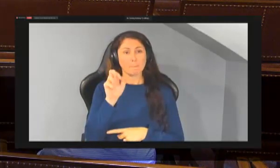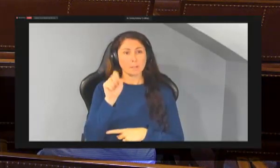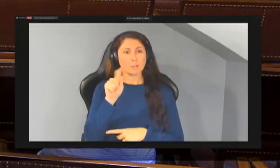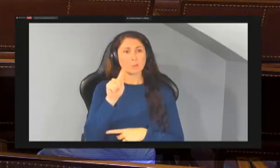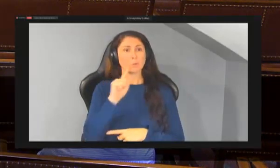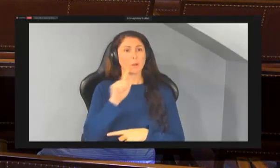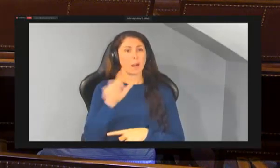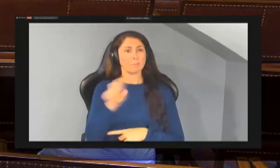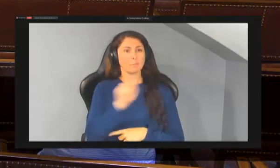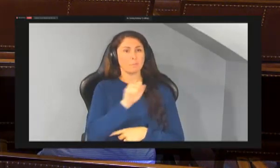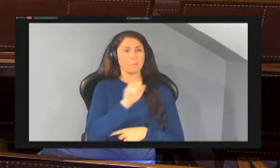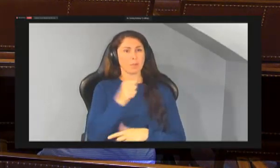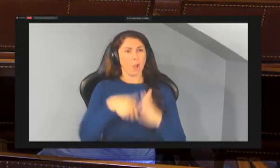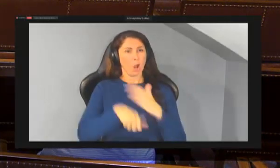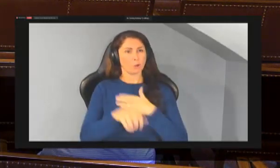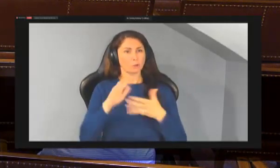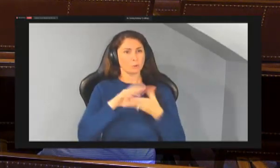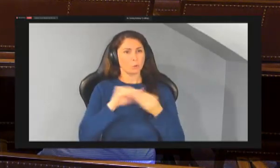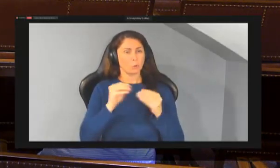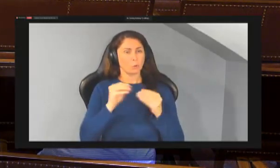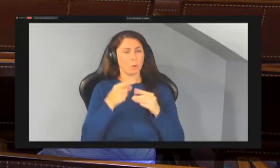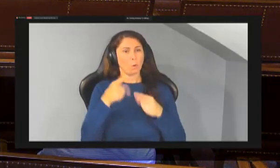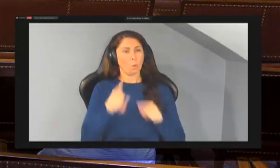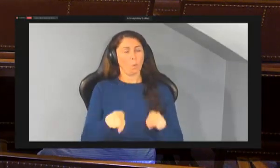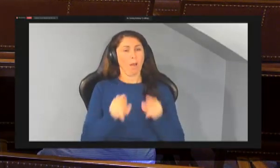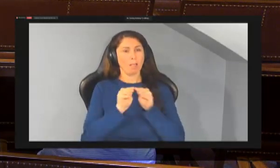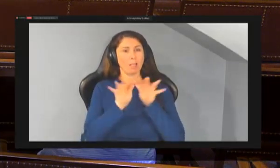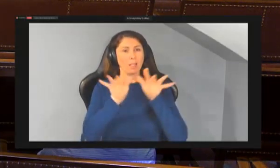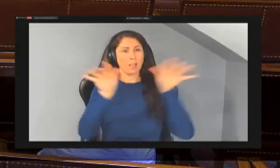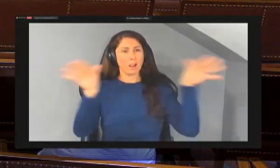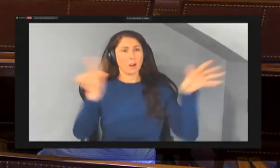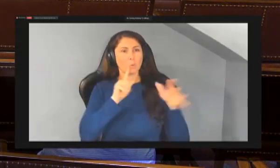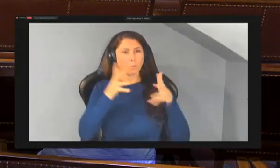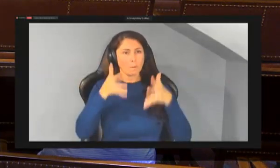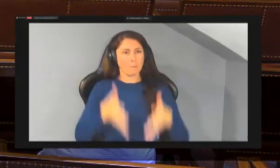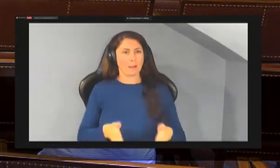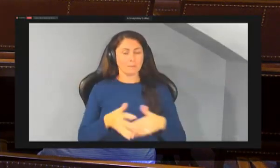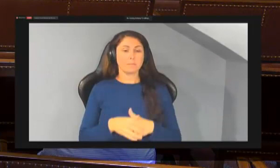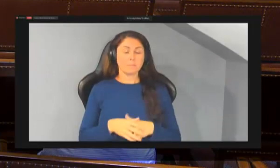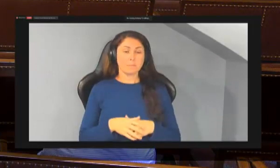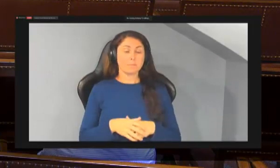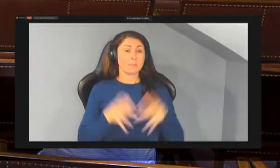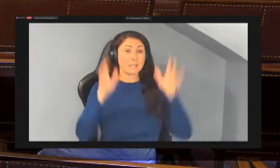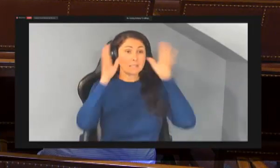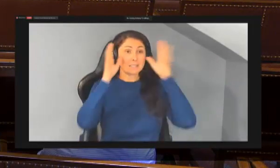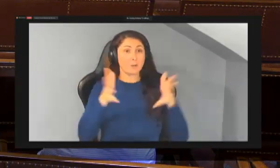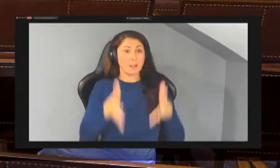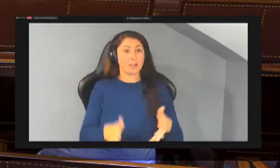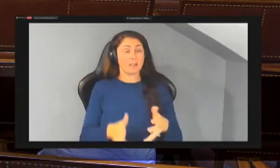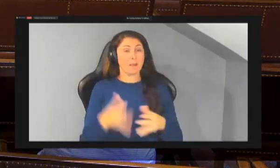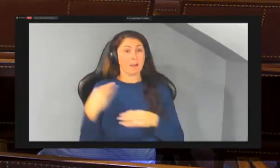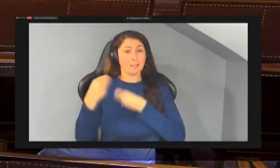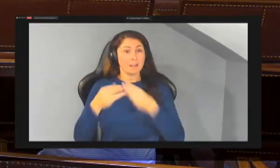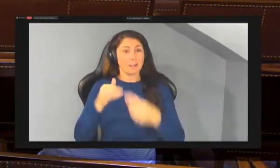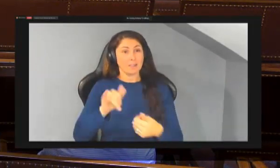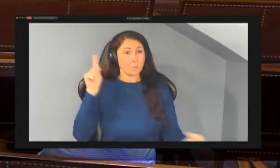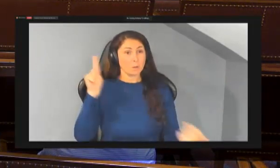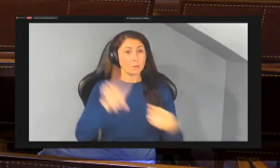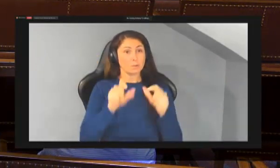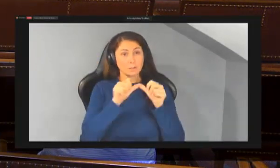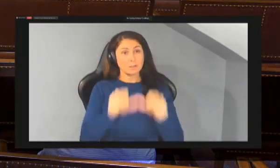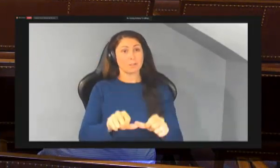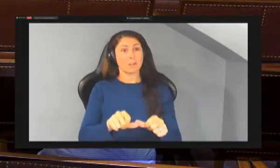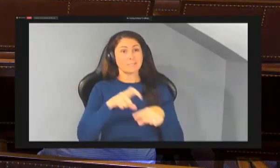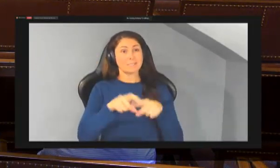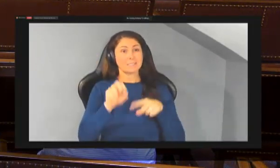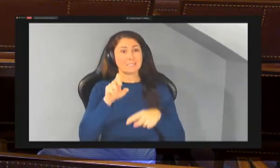understory while vines grow on the mature trees that remain. Deer leave behind a legacy that reduces the long-term seed presence in forests,